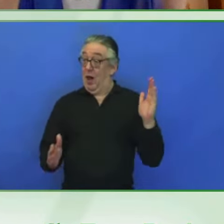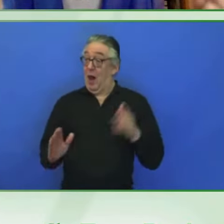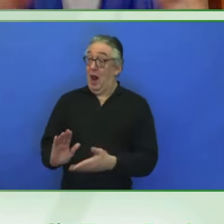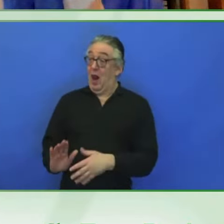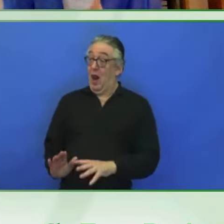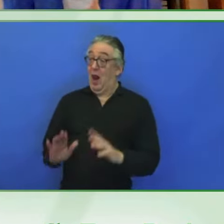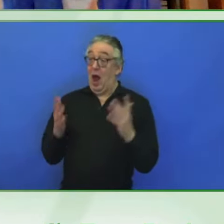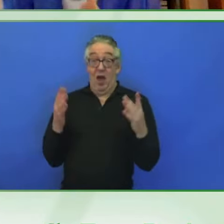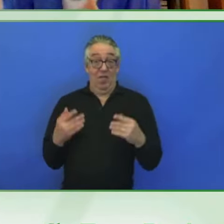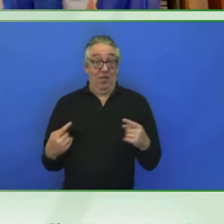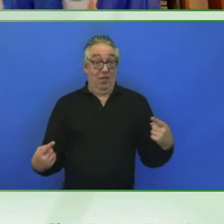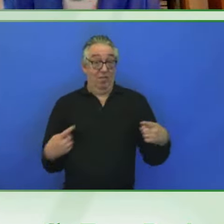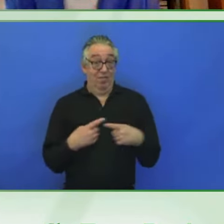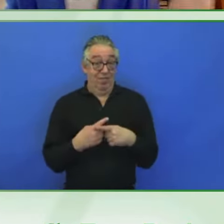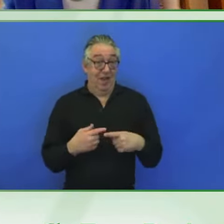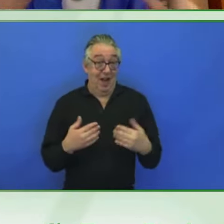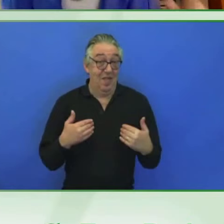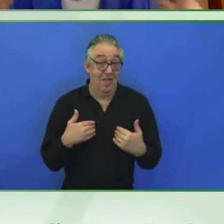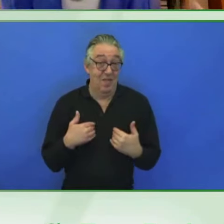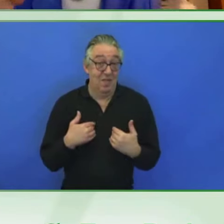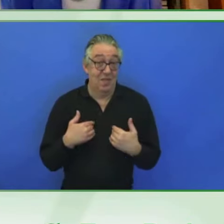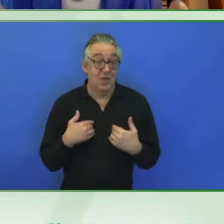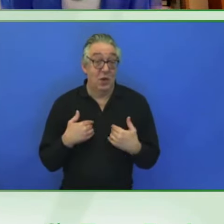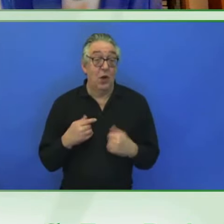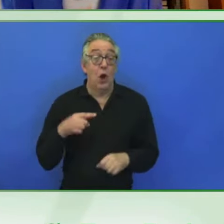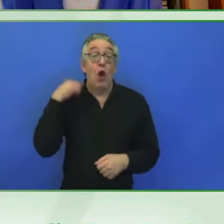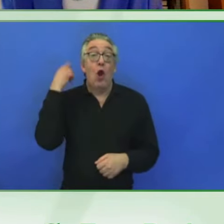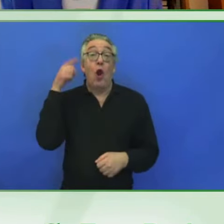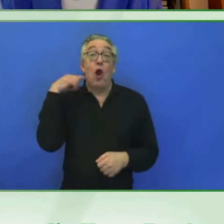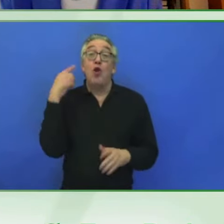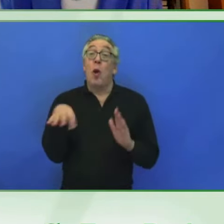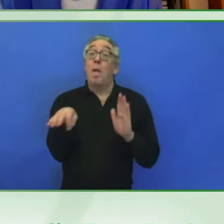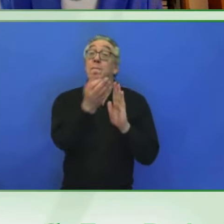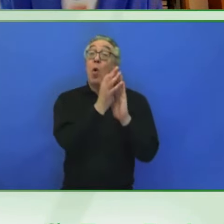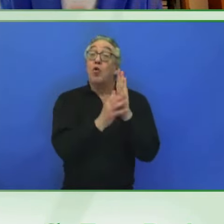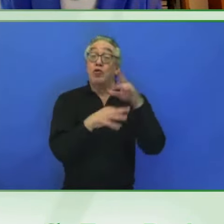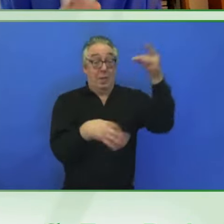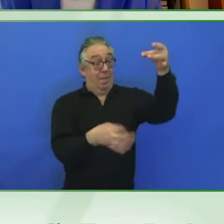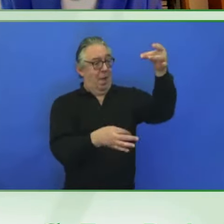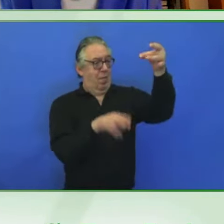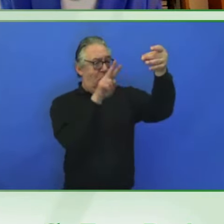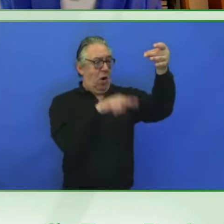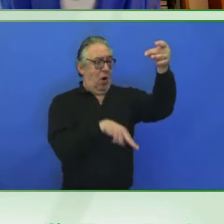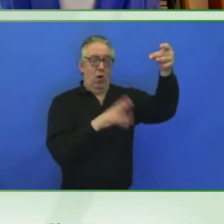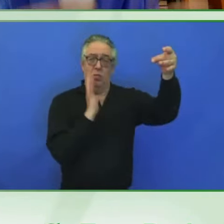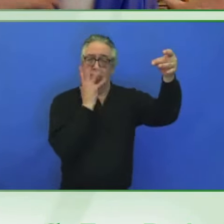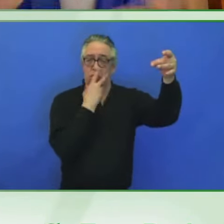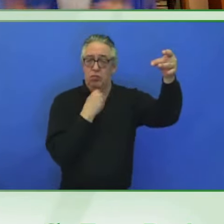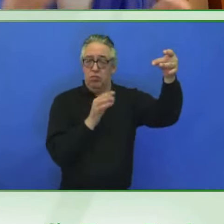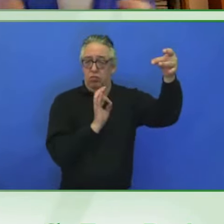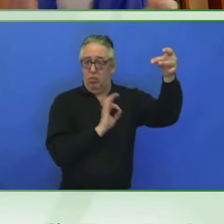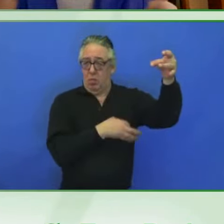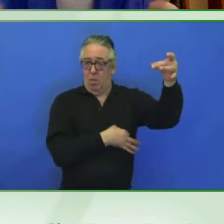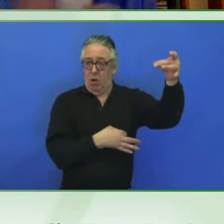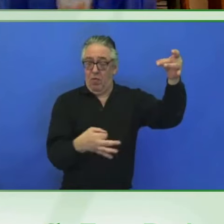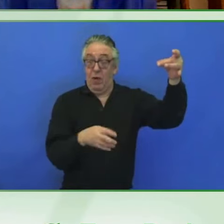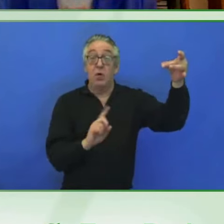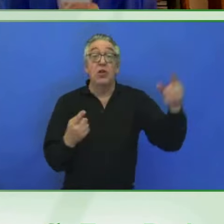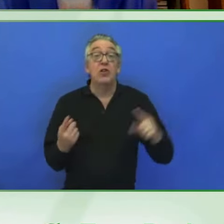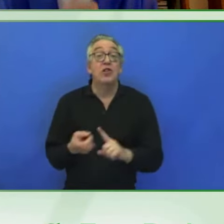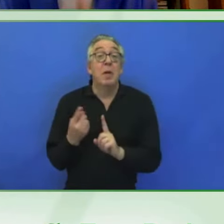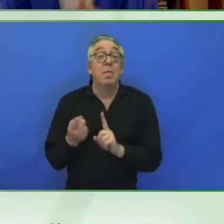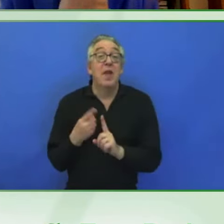policy, that look really good, but sometimes what happens on the ground level can be different. And that's another